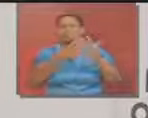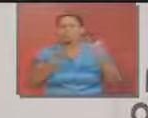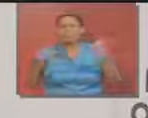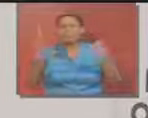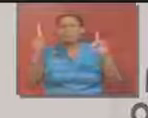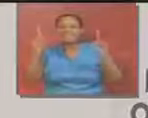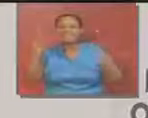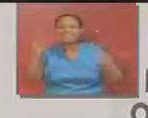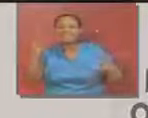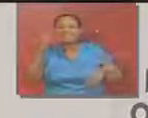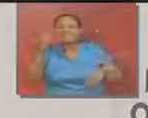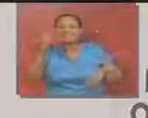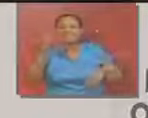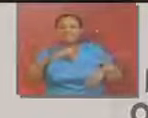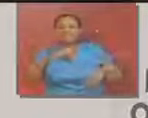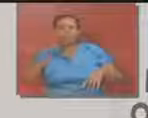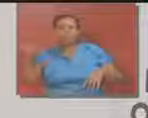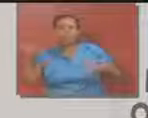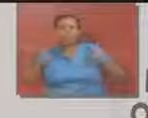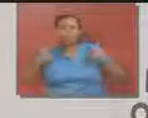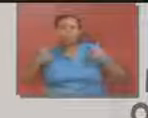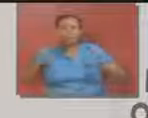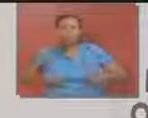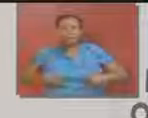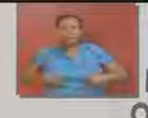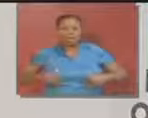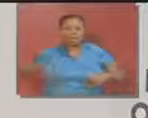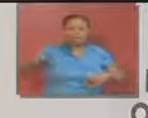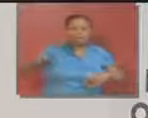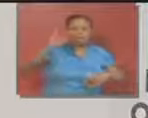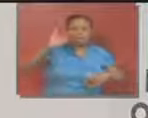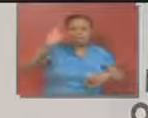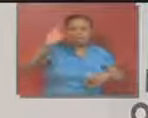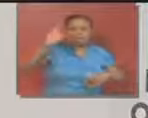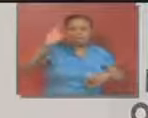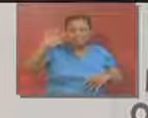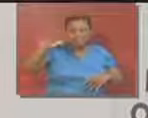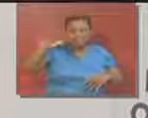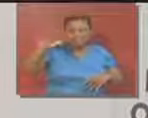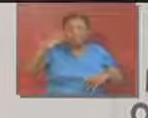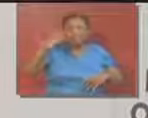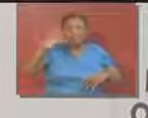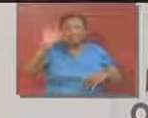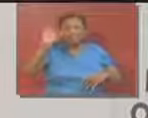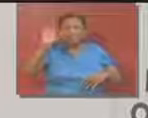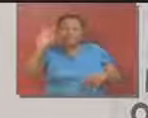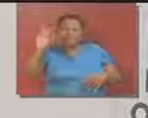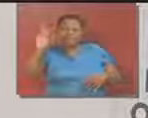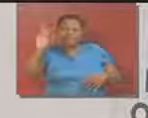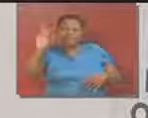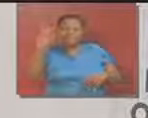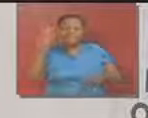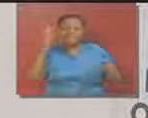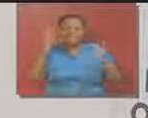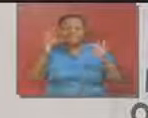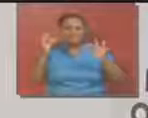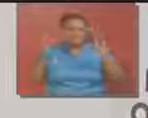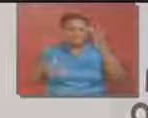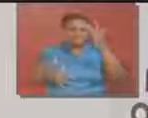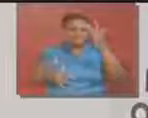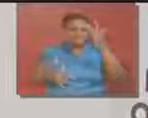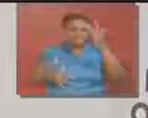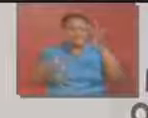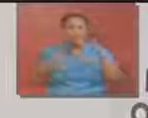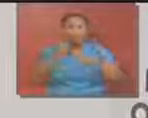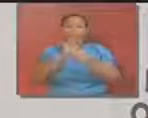other organs that might be affected, maybe kidney and also liver. And even in terms of telling them, can I get my swab being